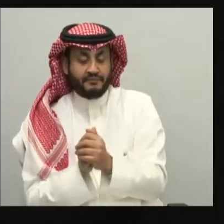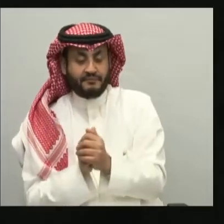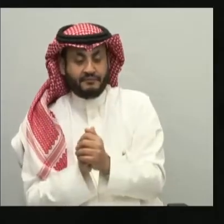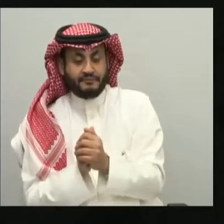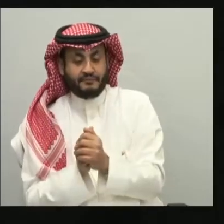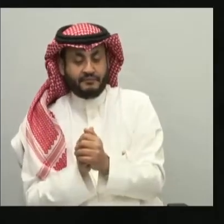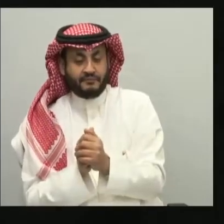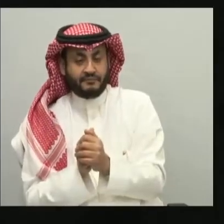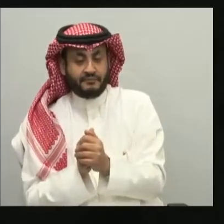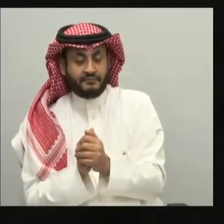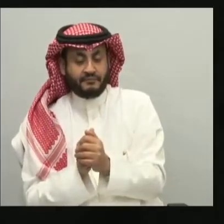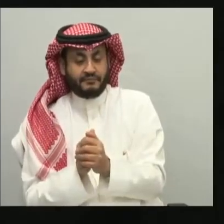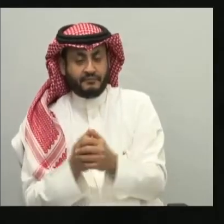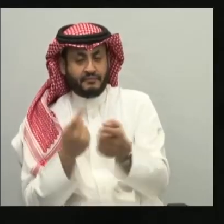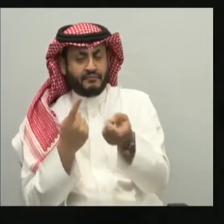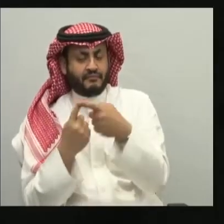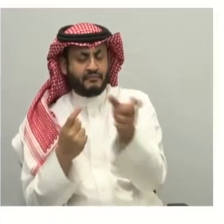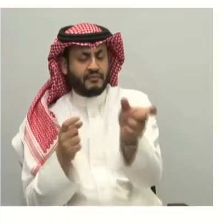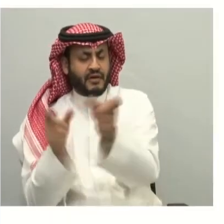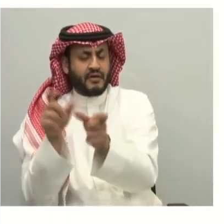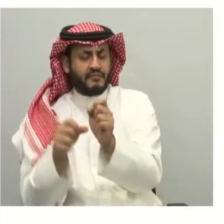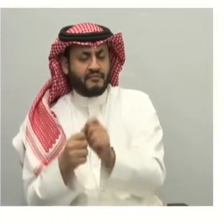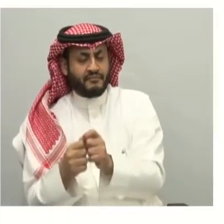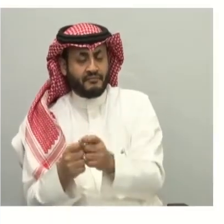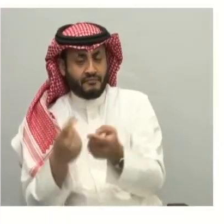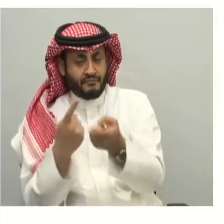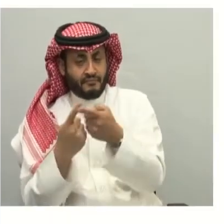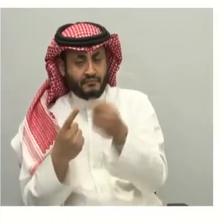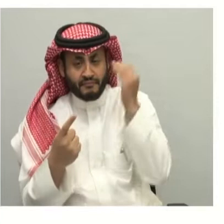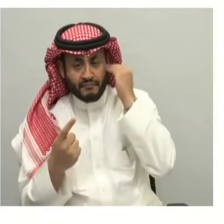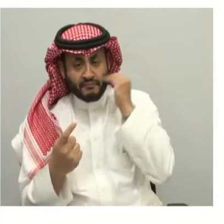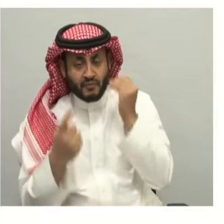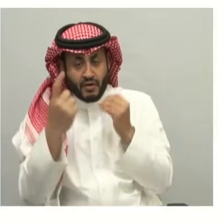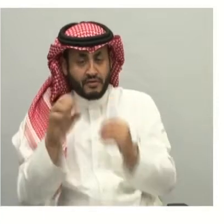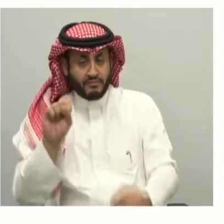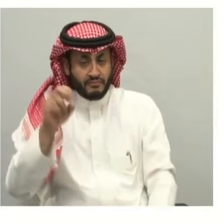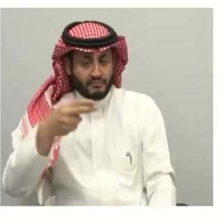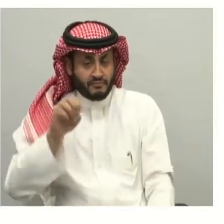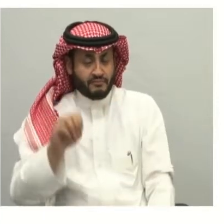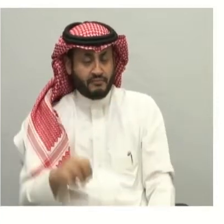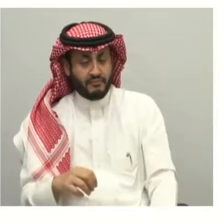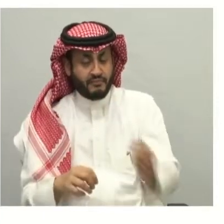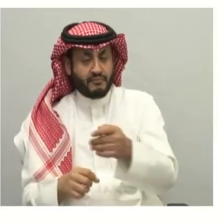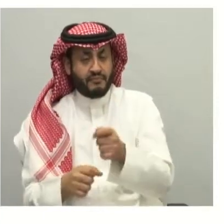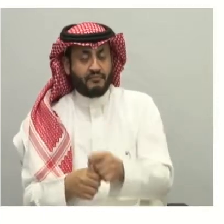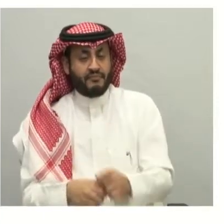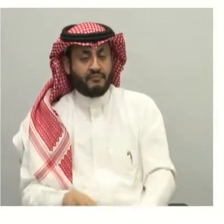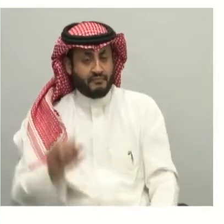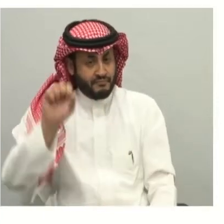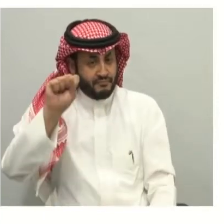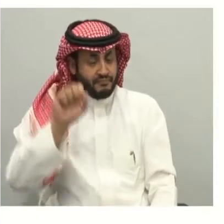exercise. For example, the first one we said, we start with she, this is a subject pronoun, and the verb to be